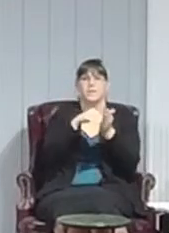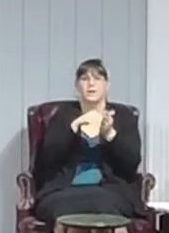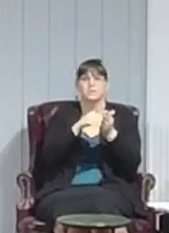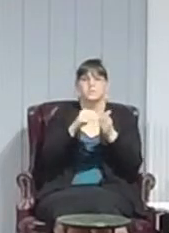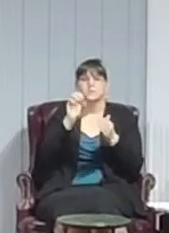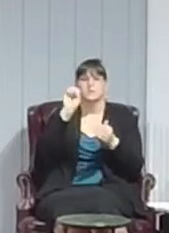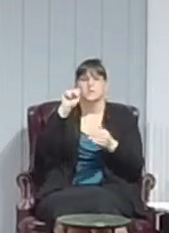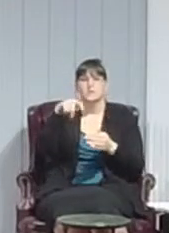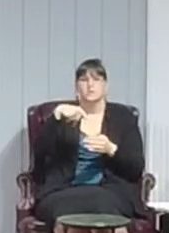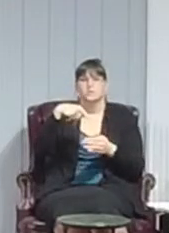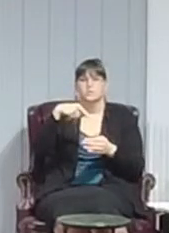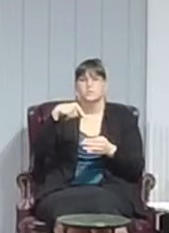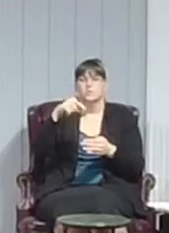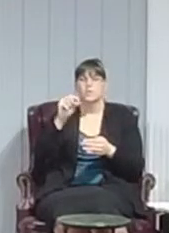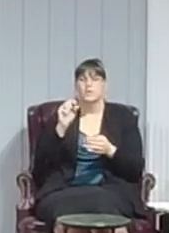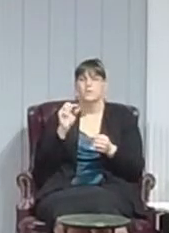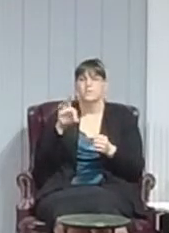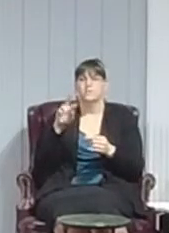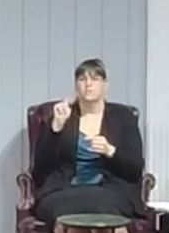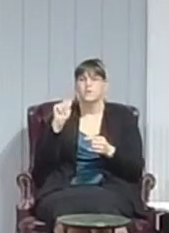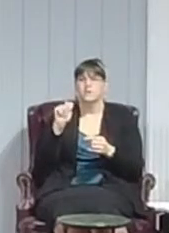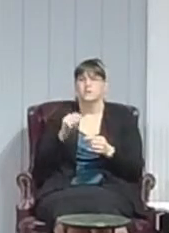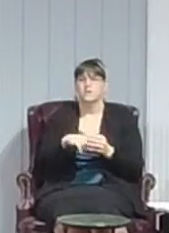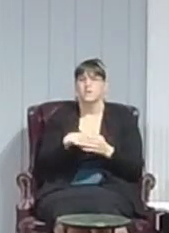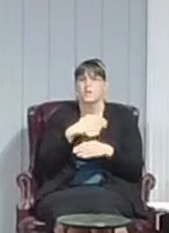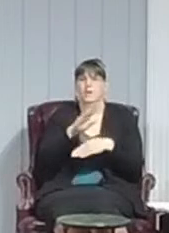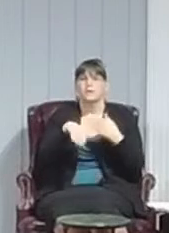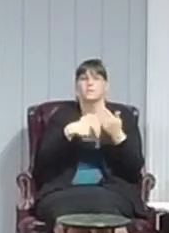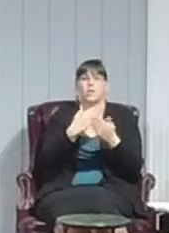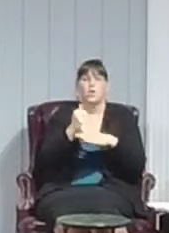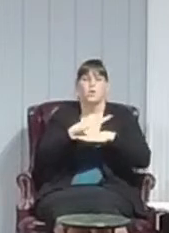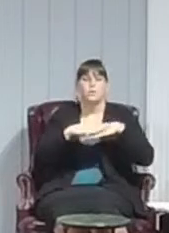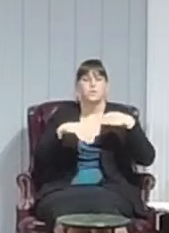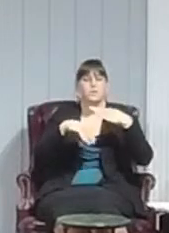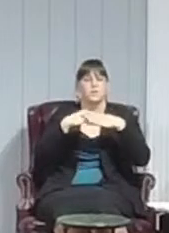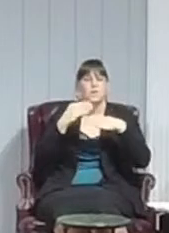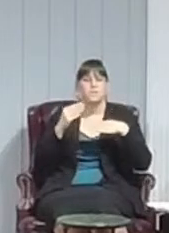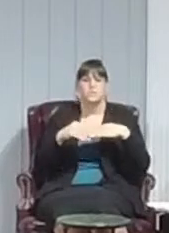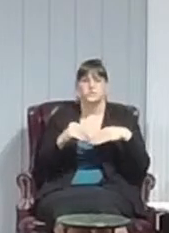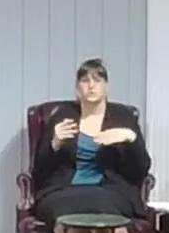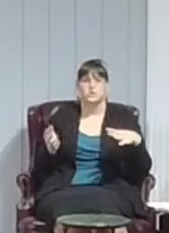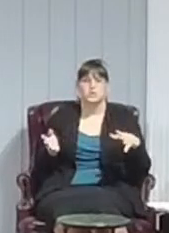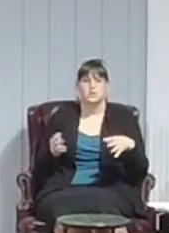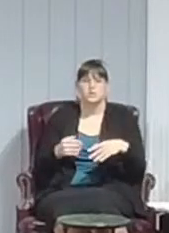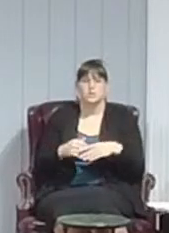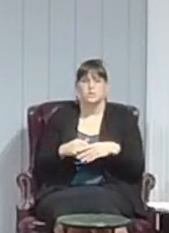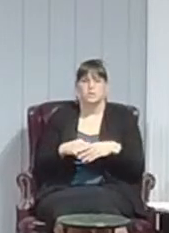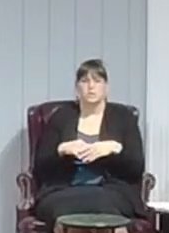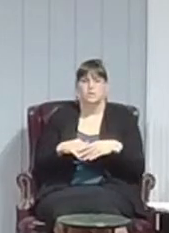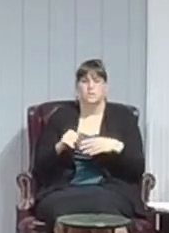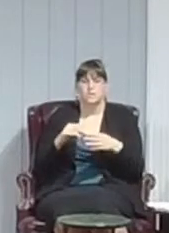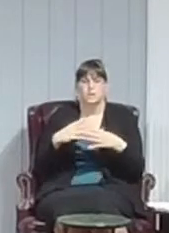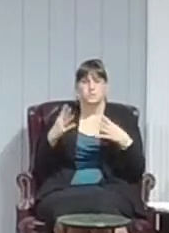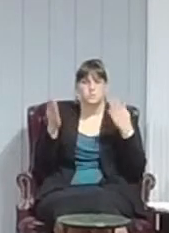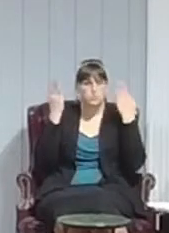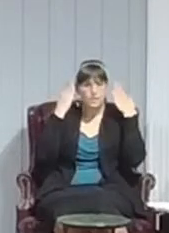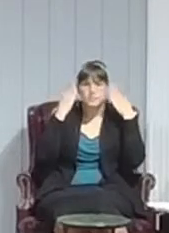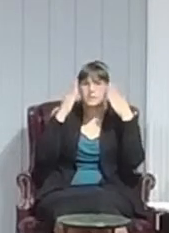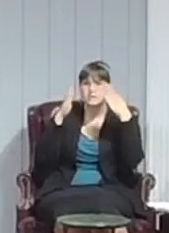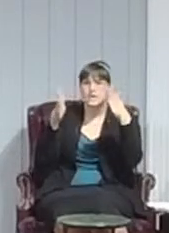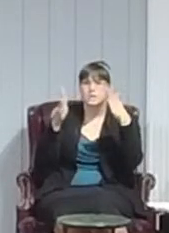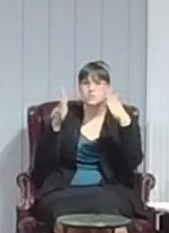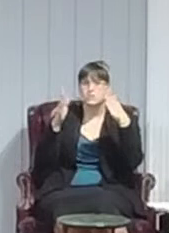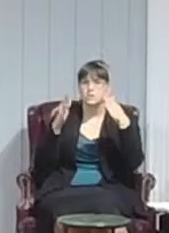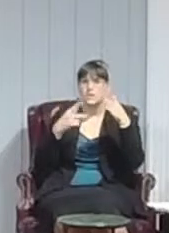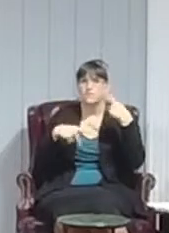the desired comforts and stylishly built to grab the attentions the attention of onlookers. So I